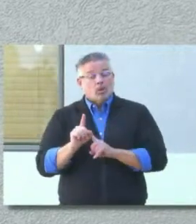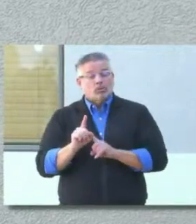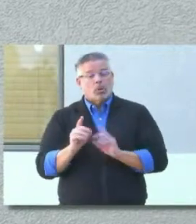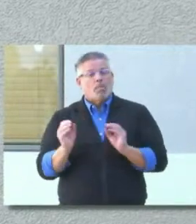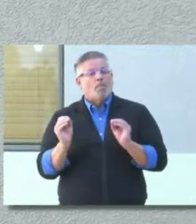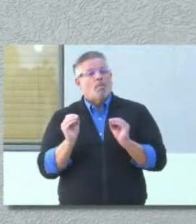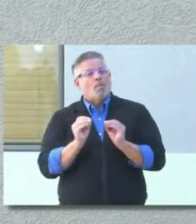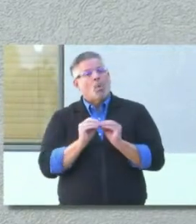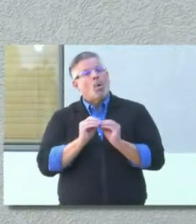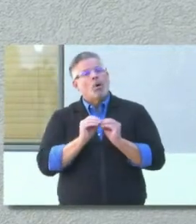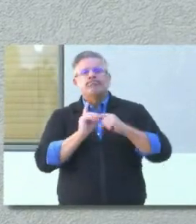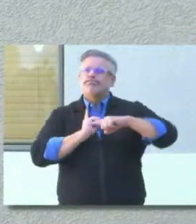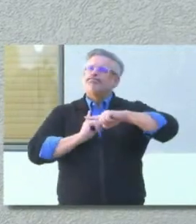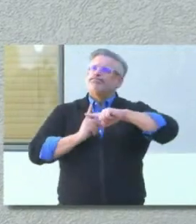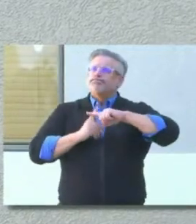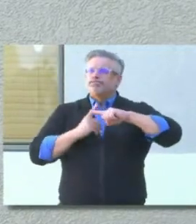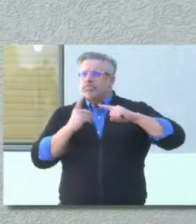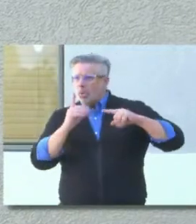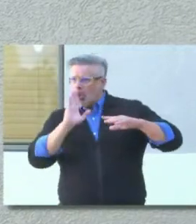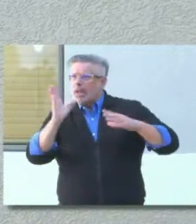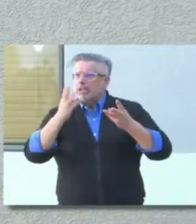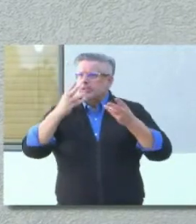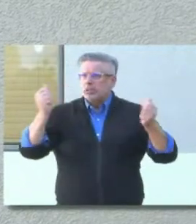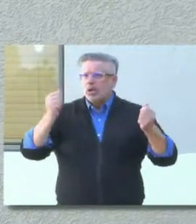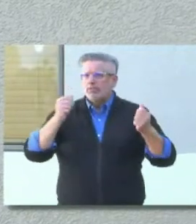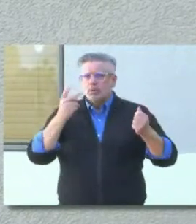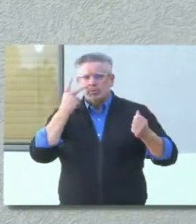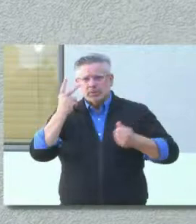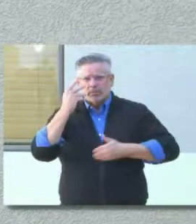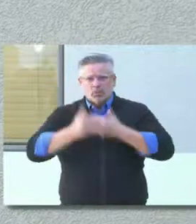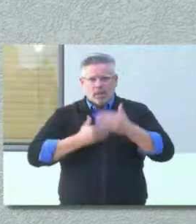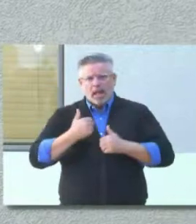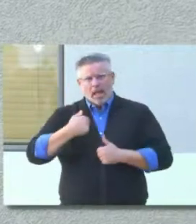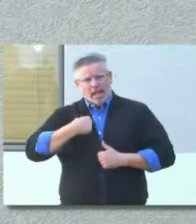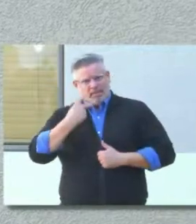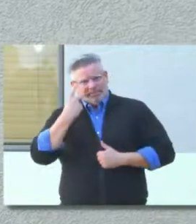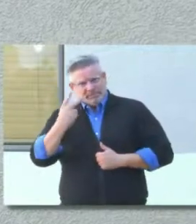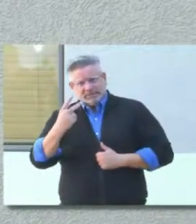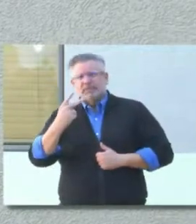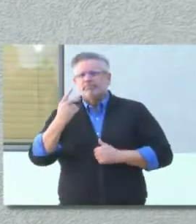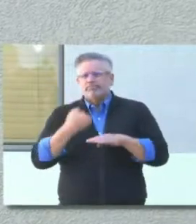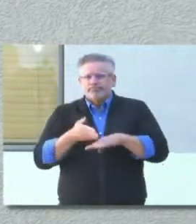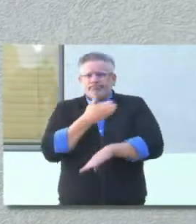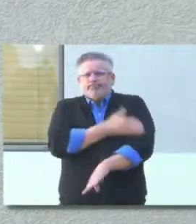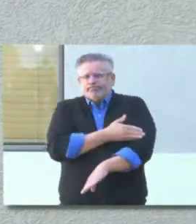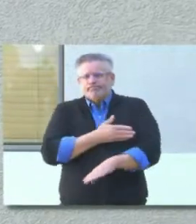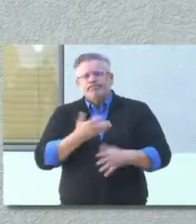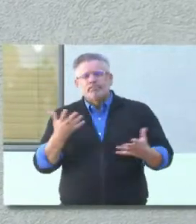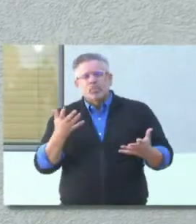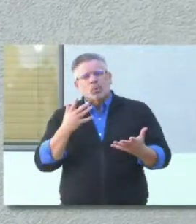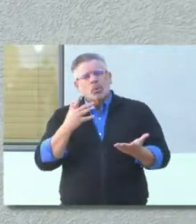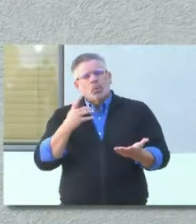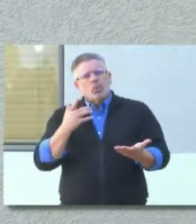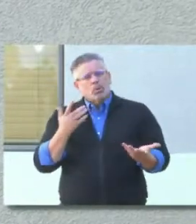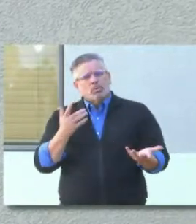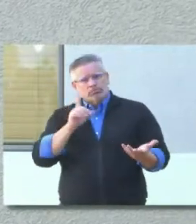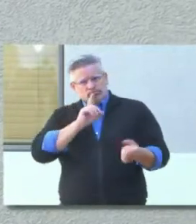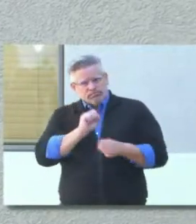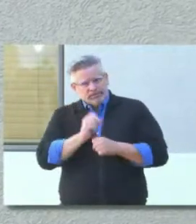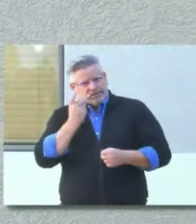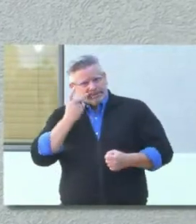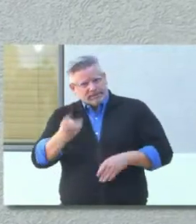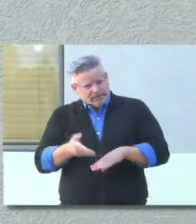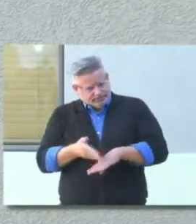more optimistic than I've ever been. You are seeing progress. I am seeing progress. We are witness to progress. There's a